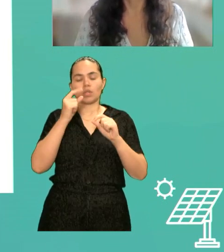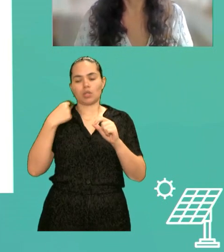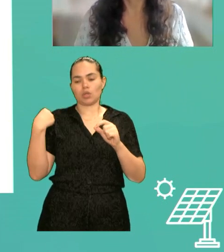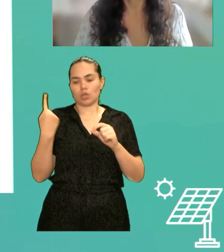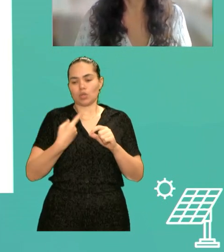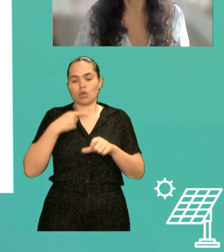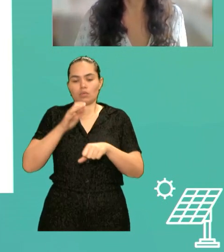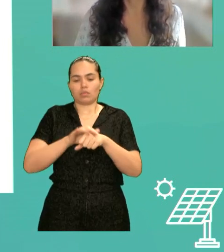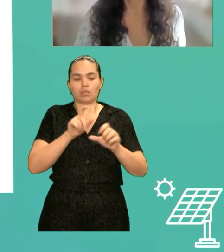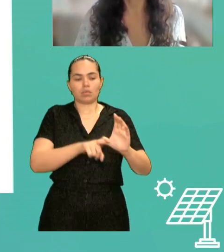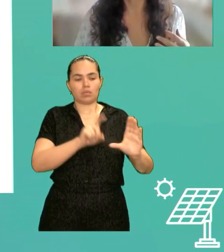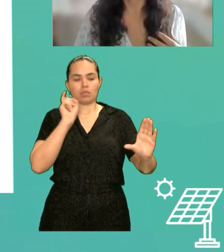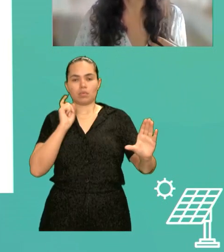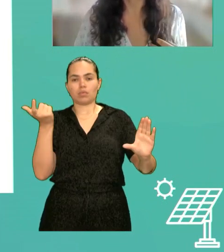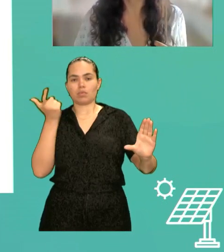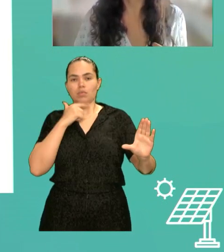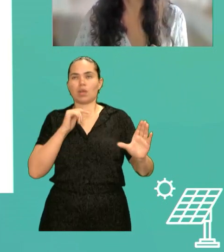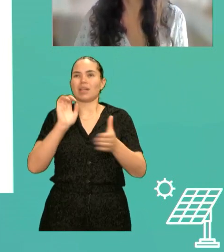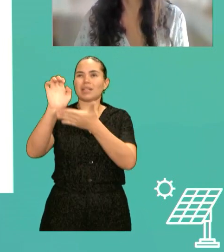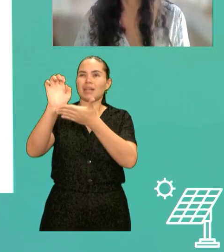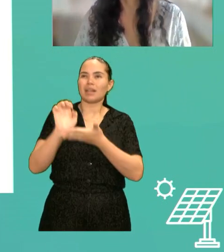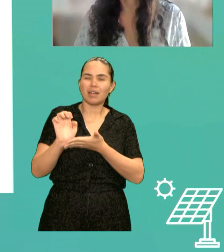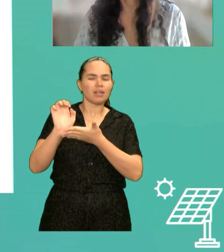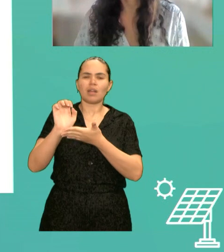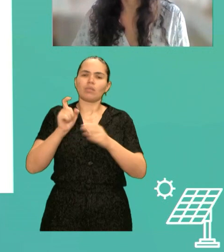not dependent anymore and